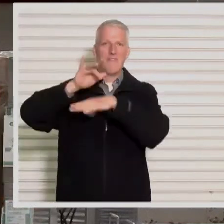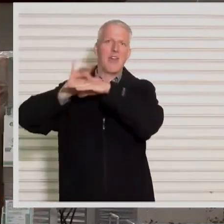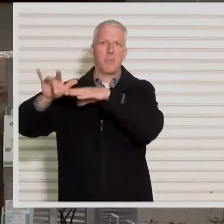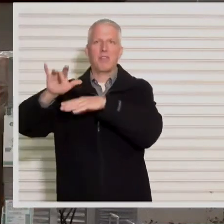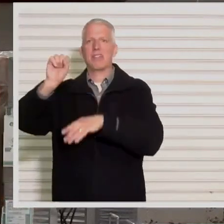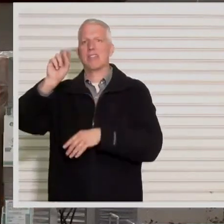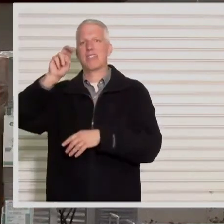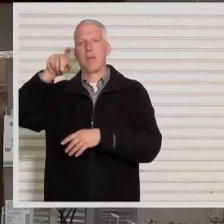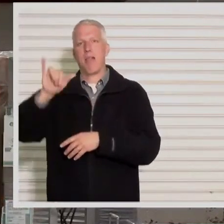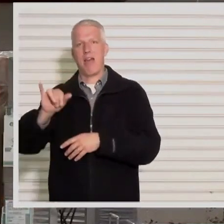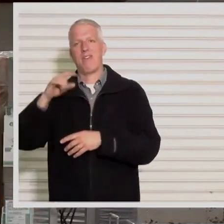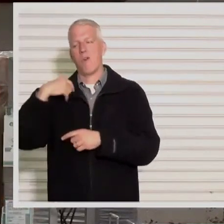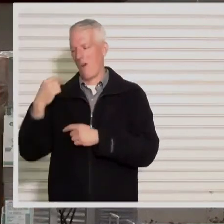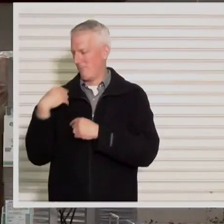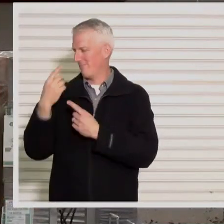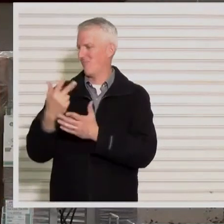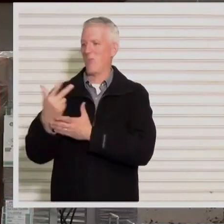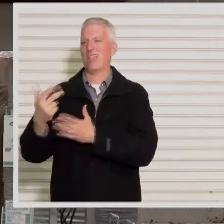but also